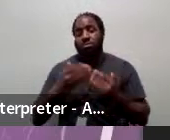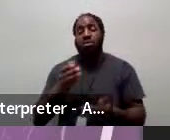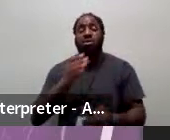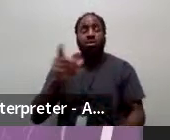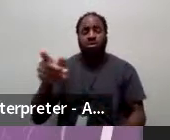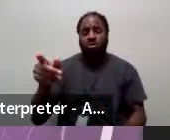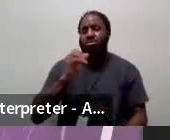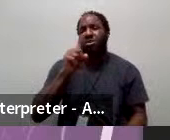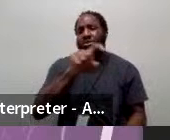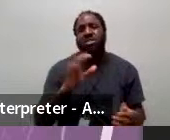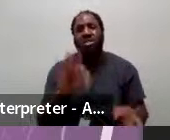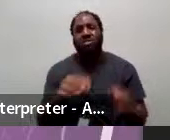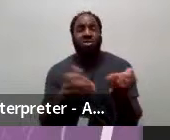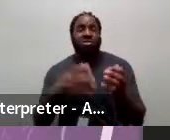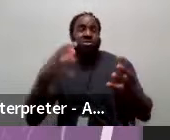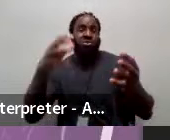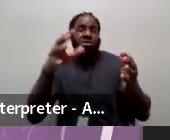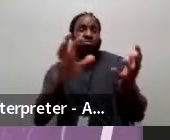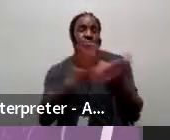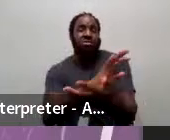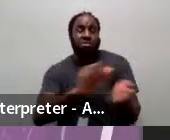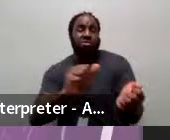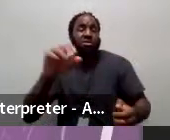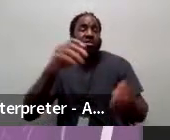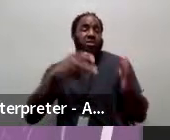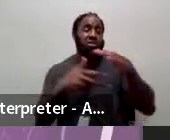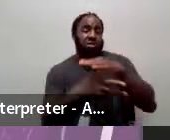that would be they still can do that, correct?